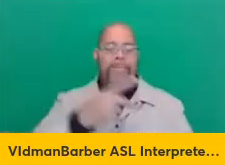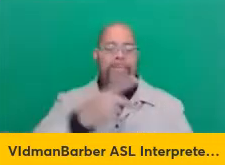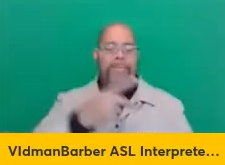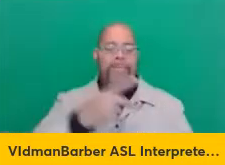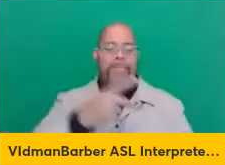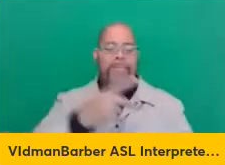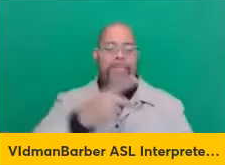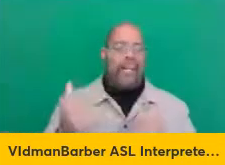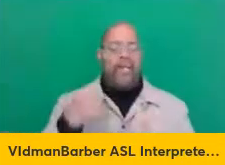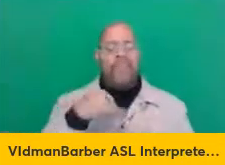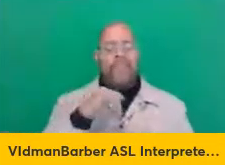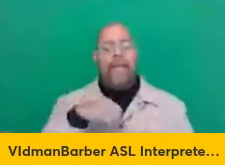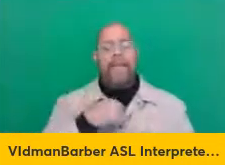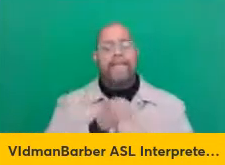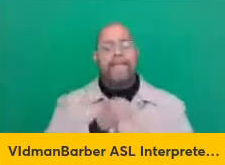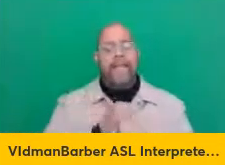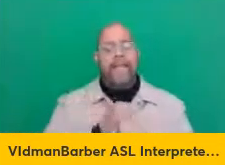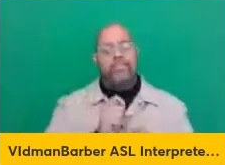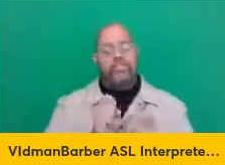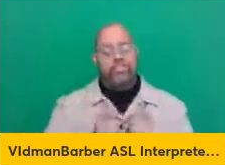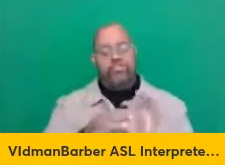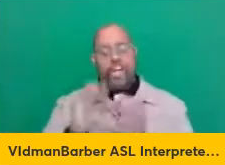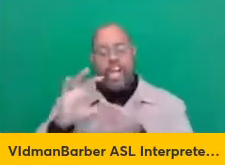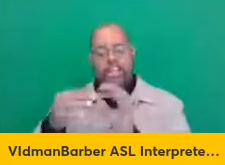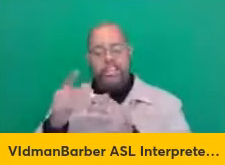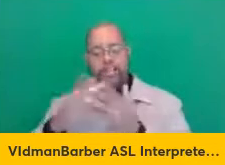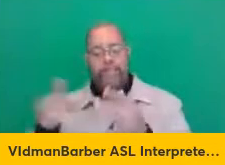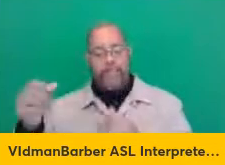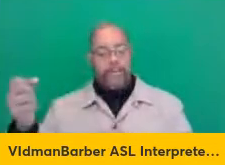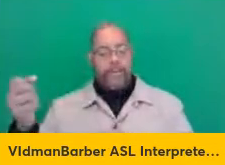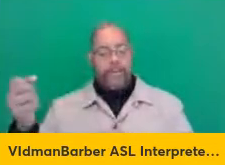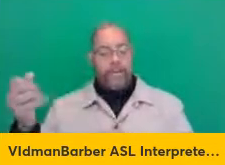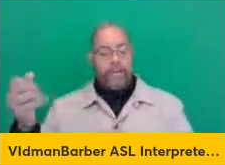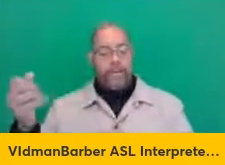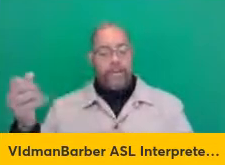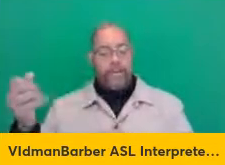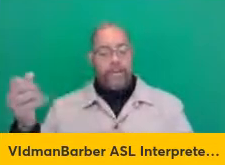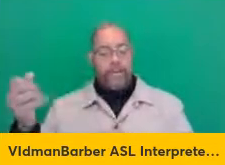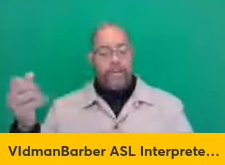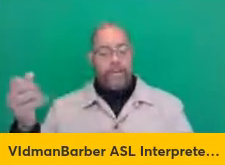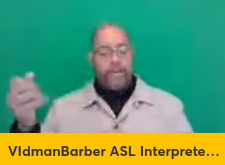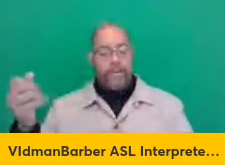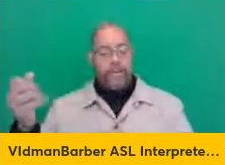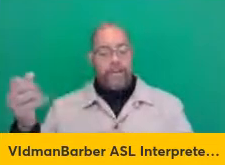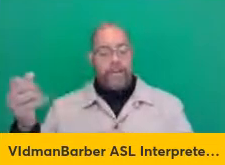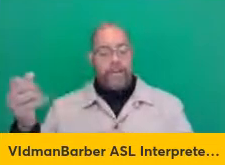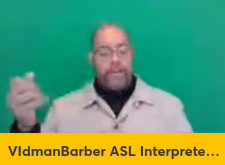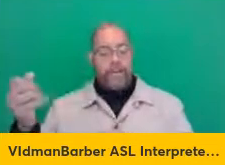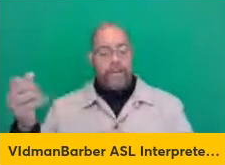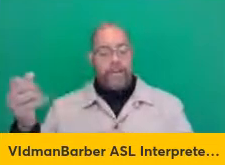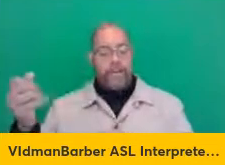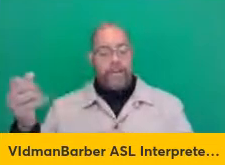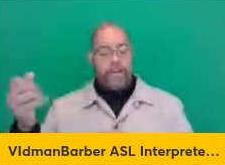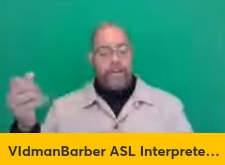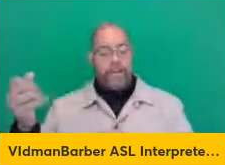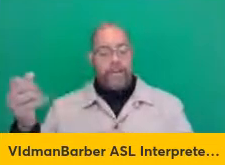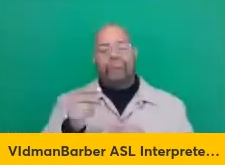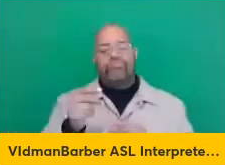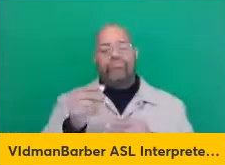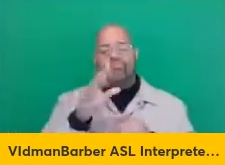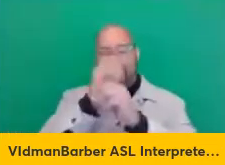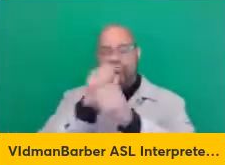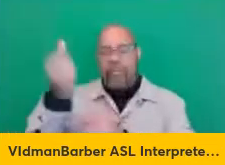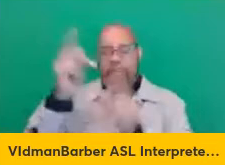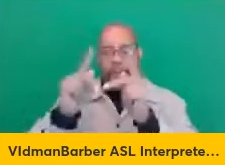this creates a chain where some of them come and then they also train others and attract other younger people to